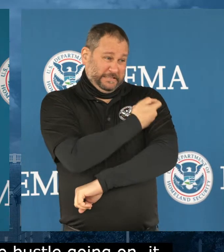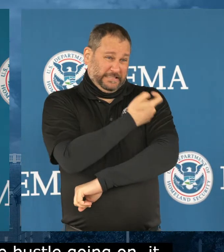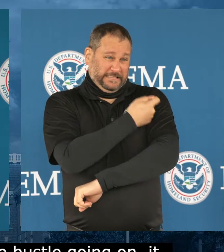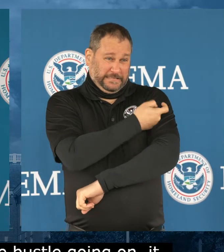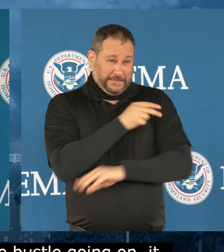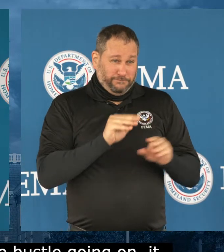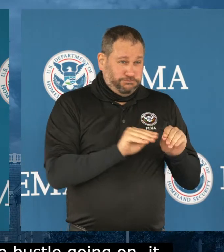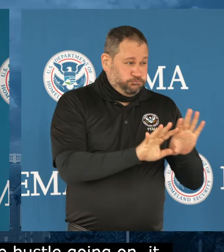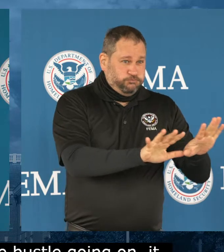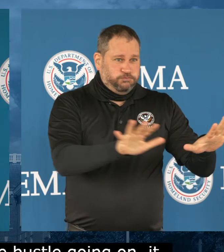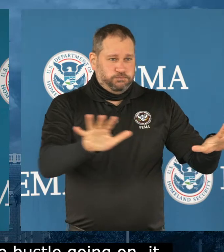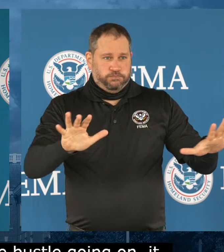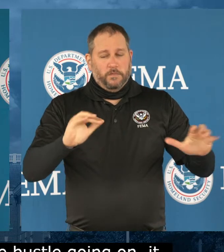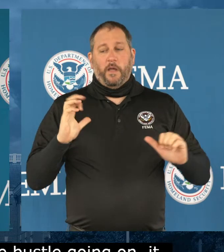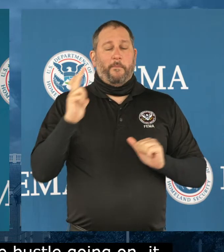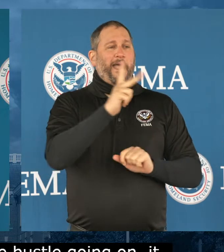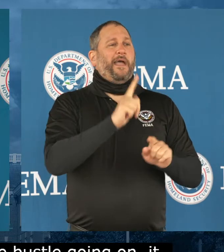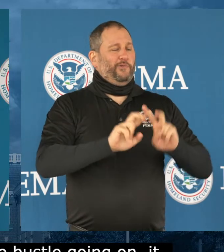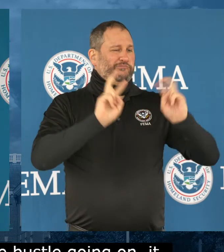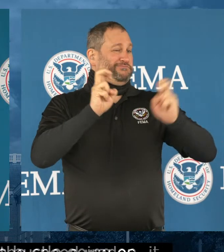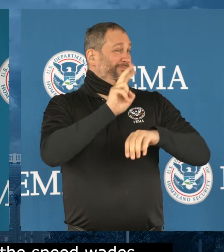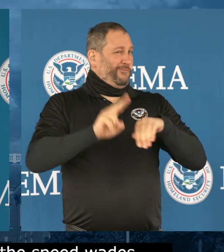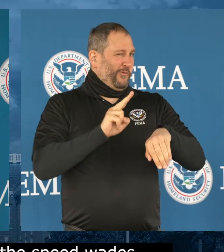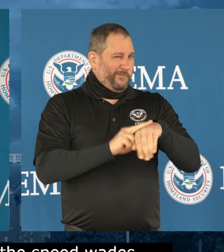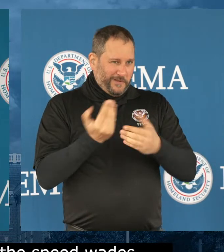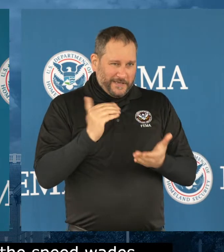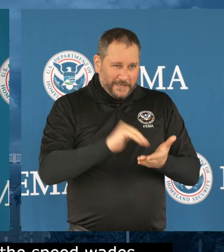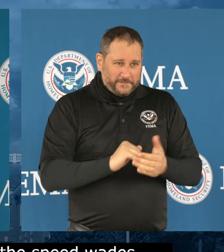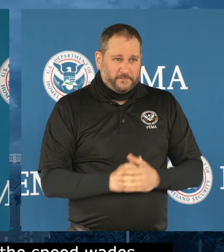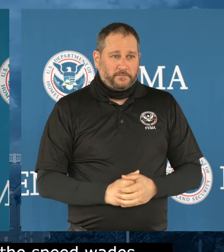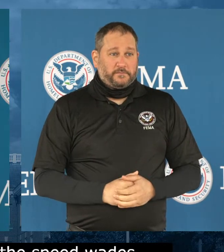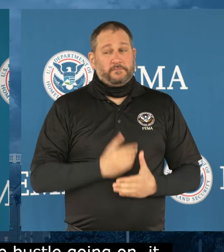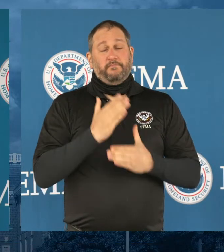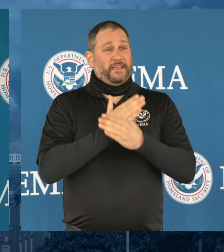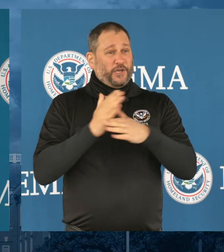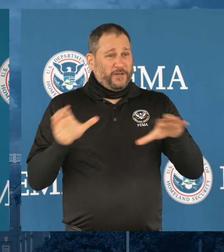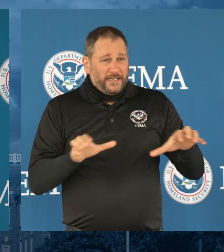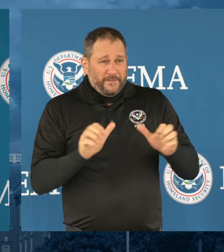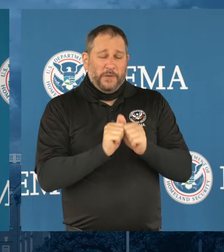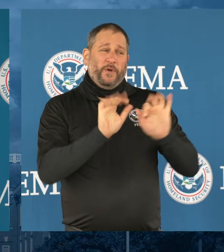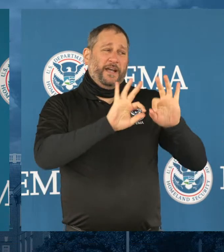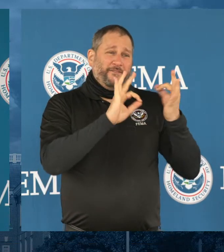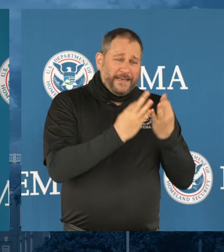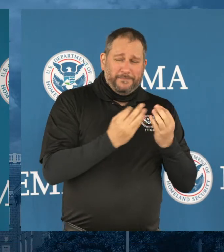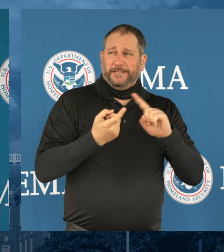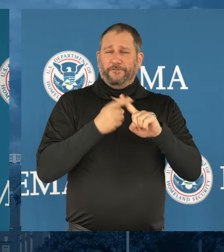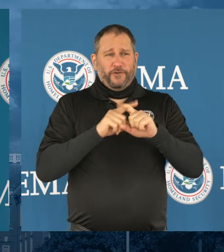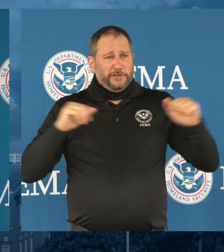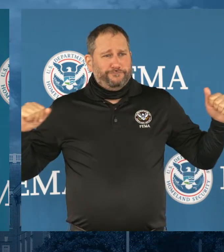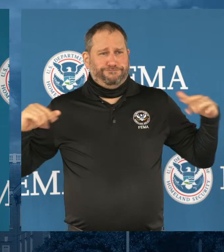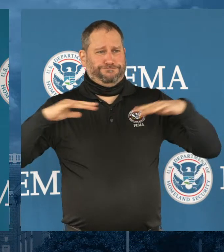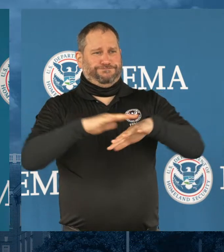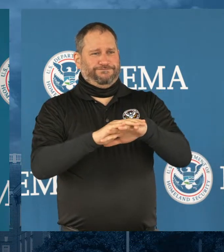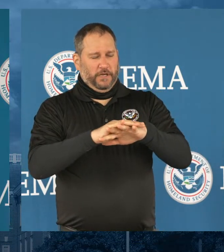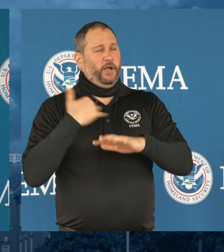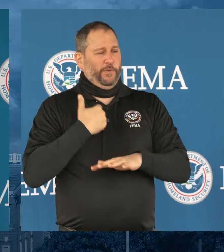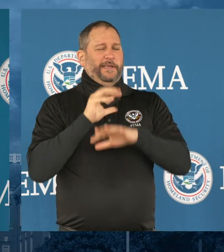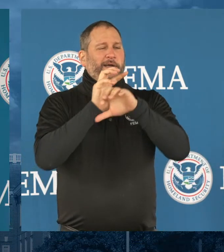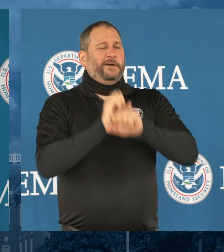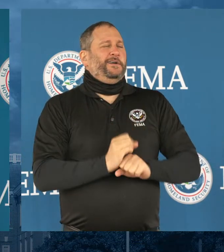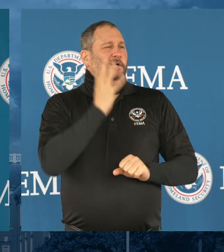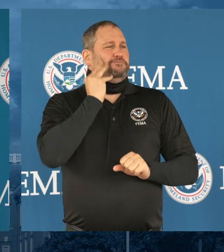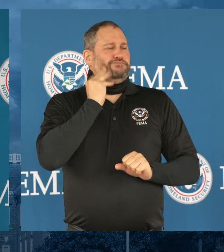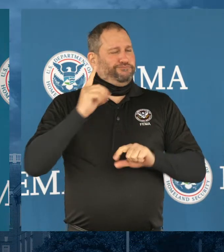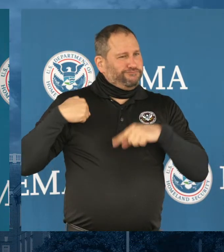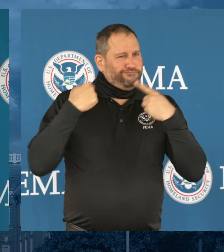of normalcy where we can share activities with family and friends and do those things that we're used to doing. So with that, I'm very grateful